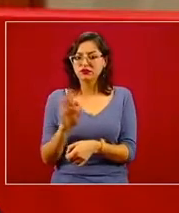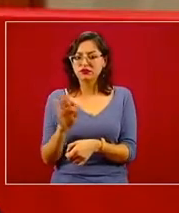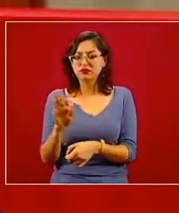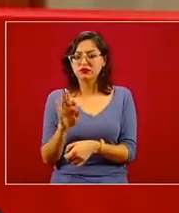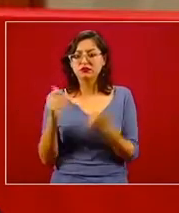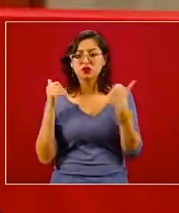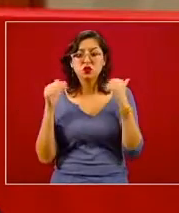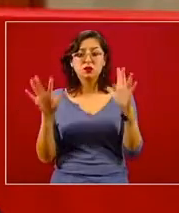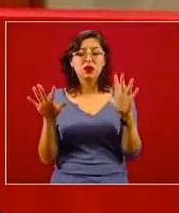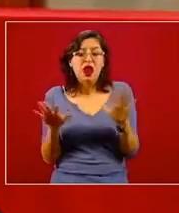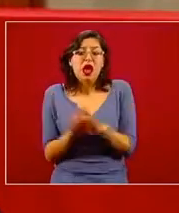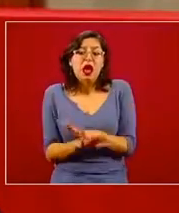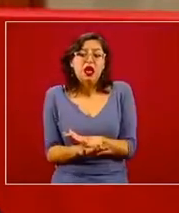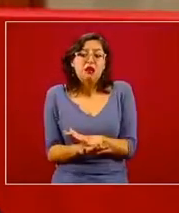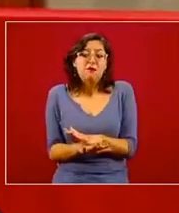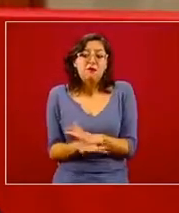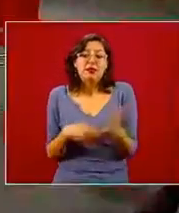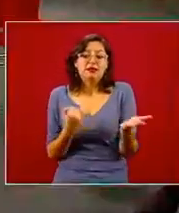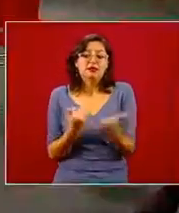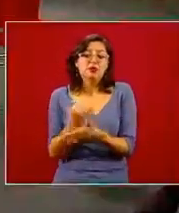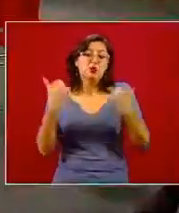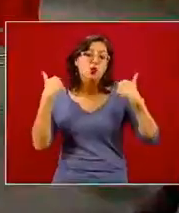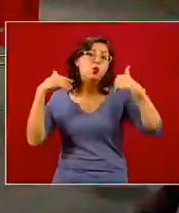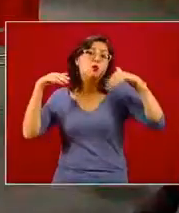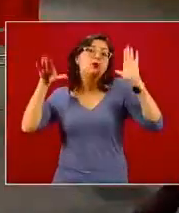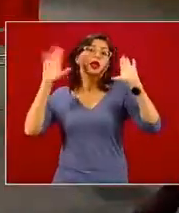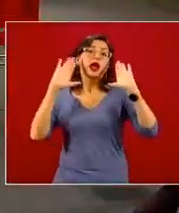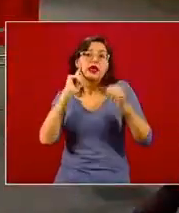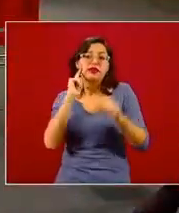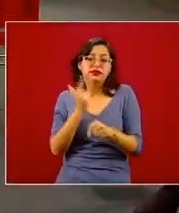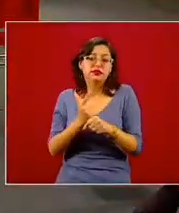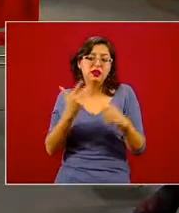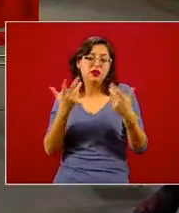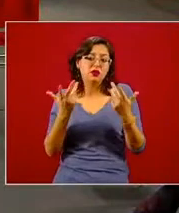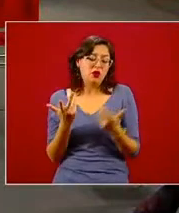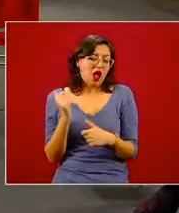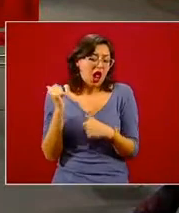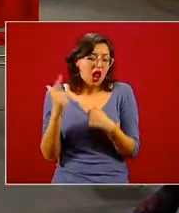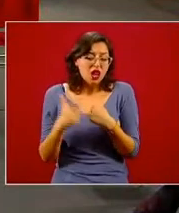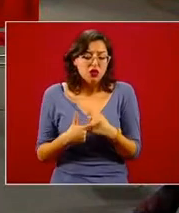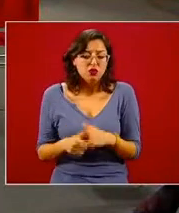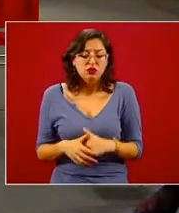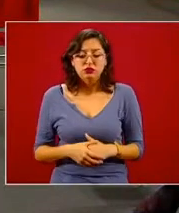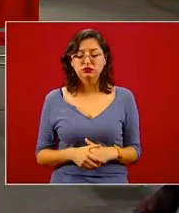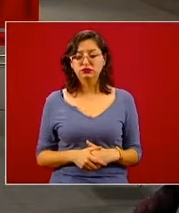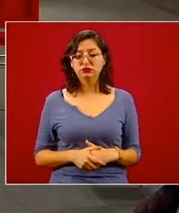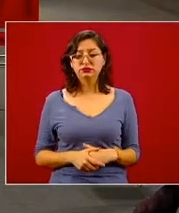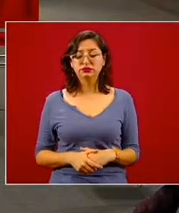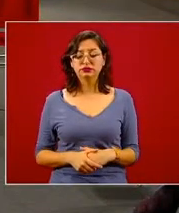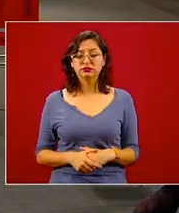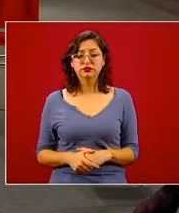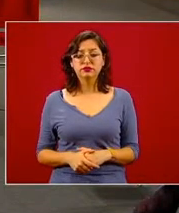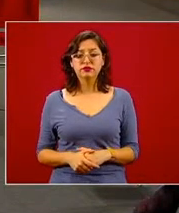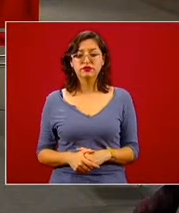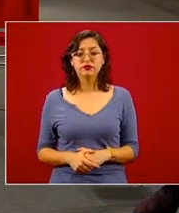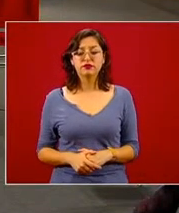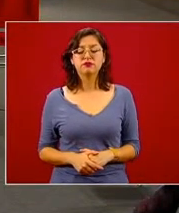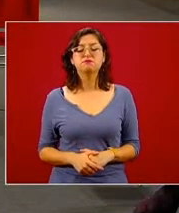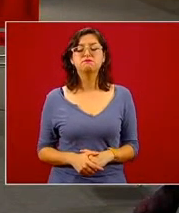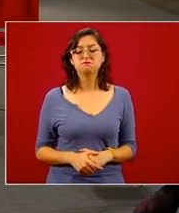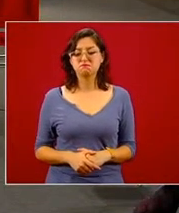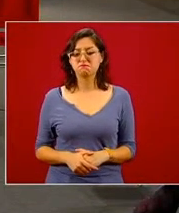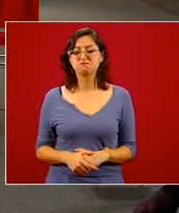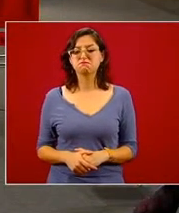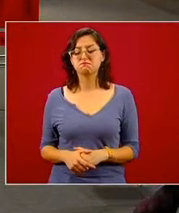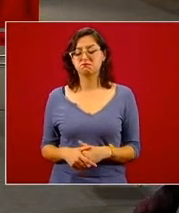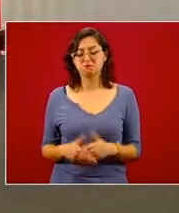before the disease was detected. The question is, would this change the decisions that have been